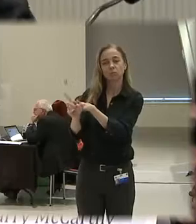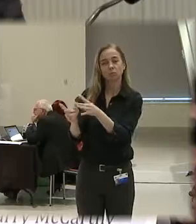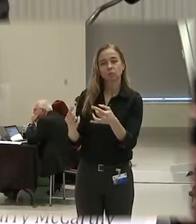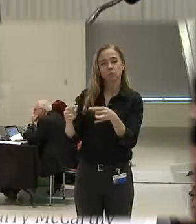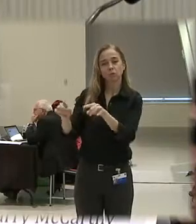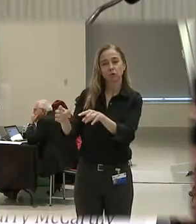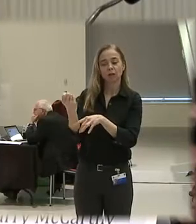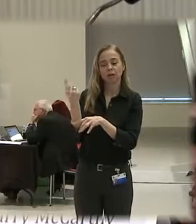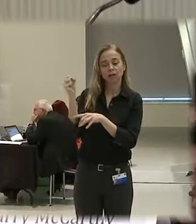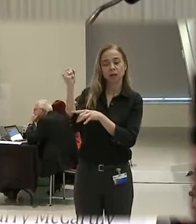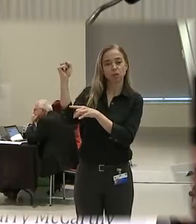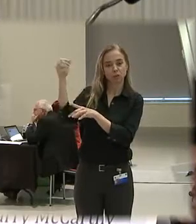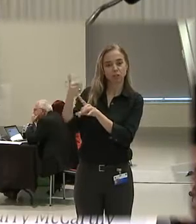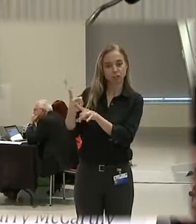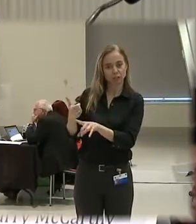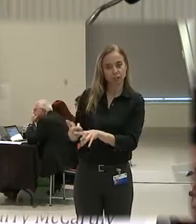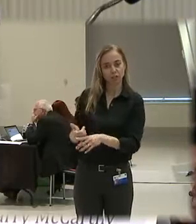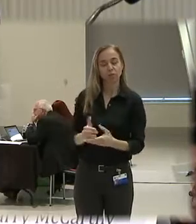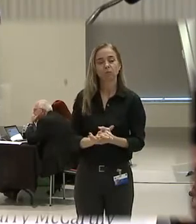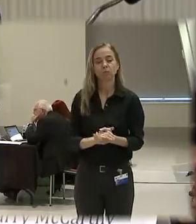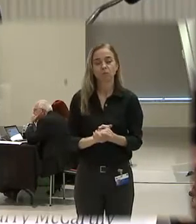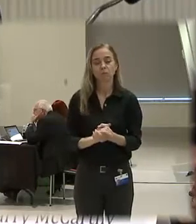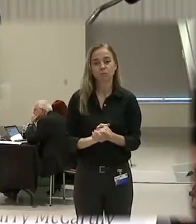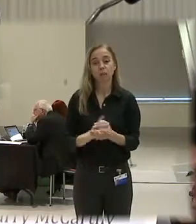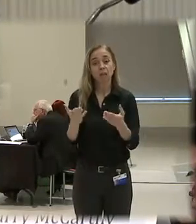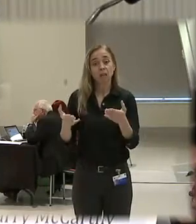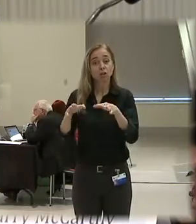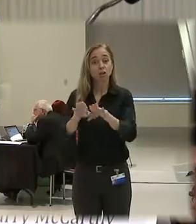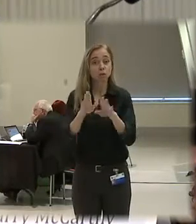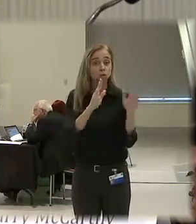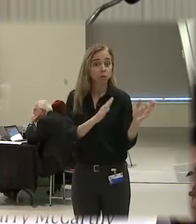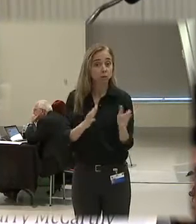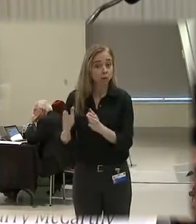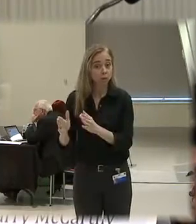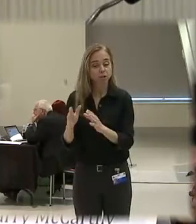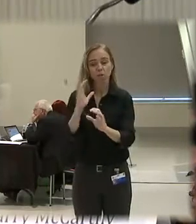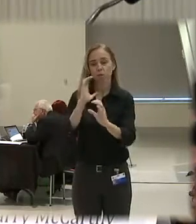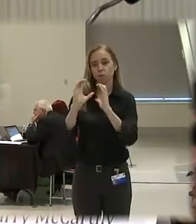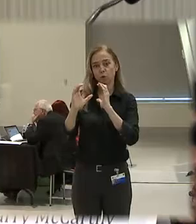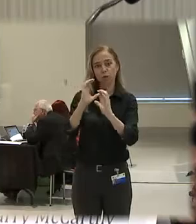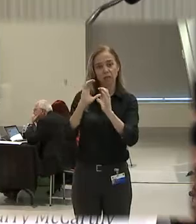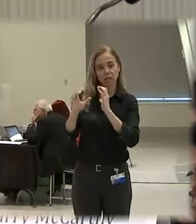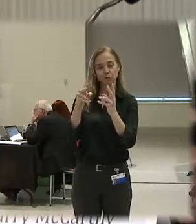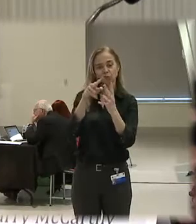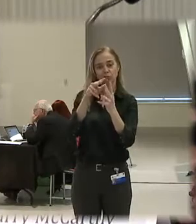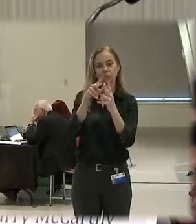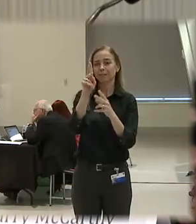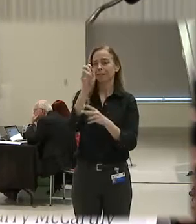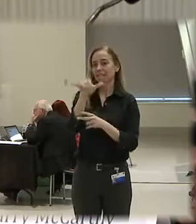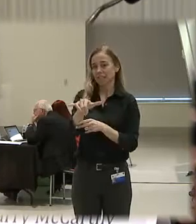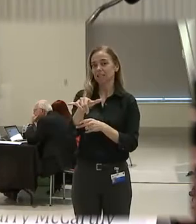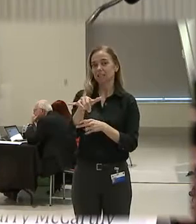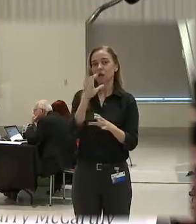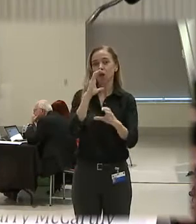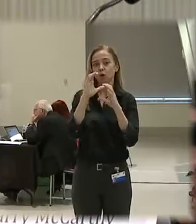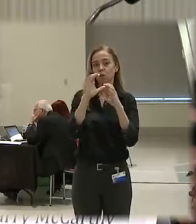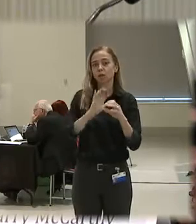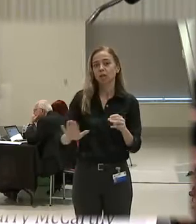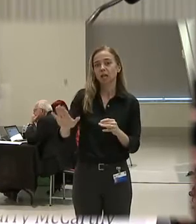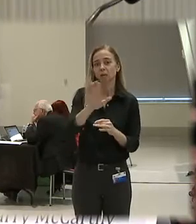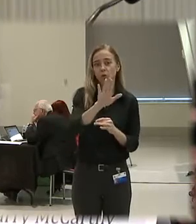the demonstration. So therefore, in closing, in preparation, communication is the key. Communicating